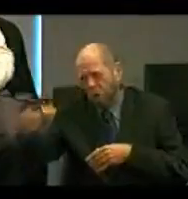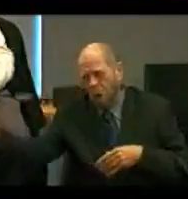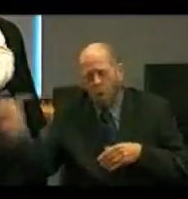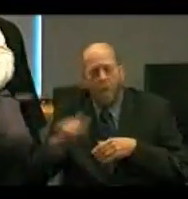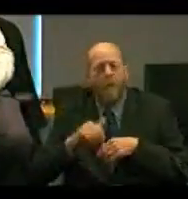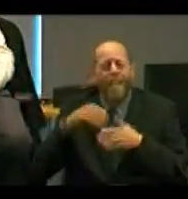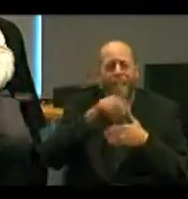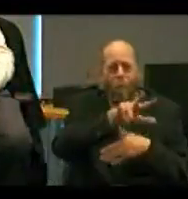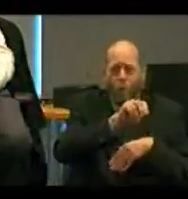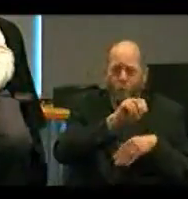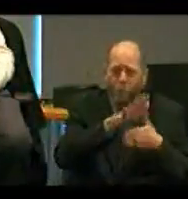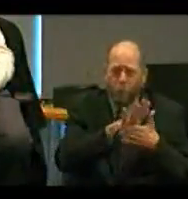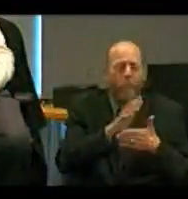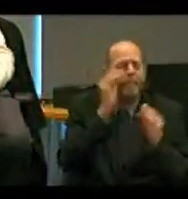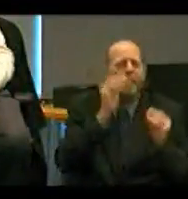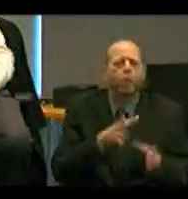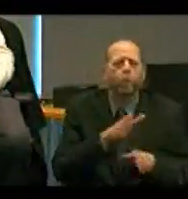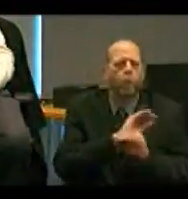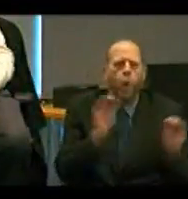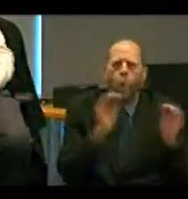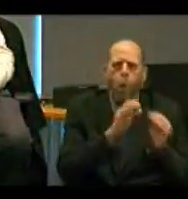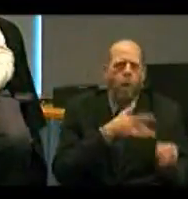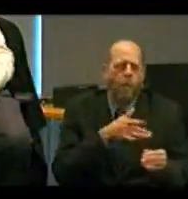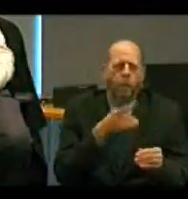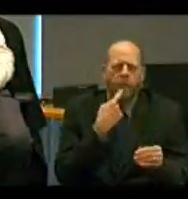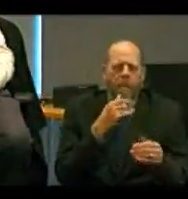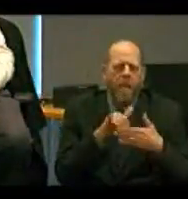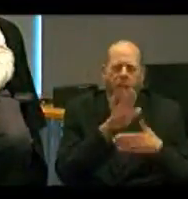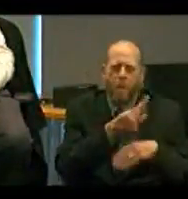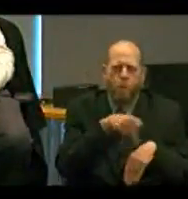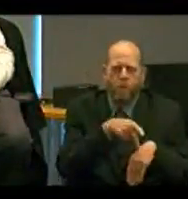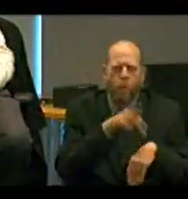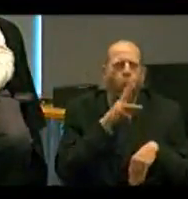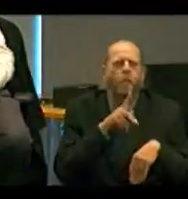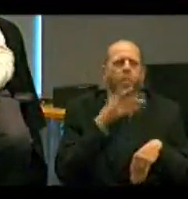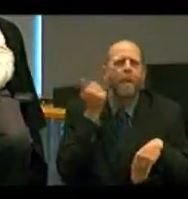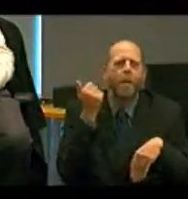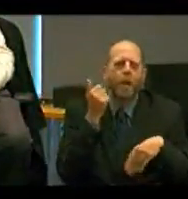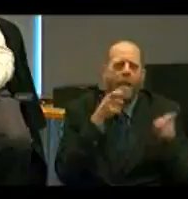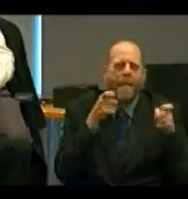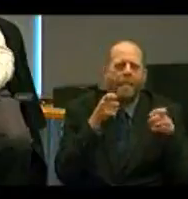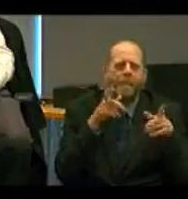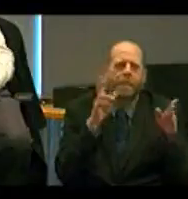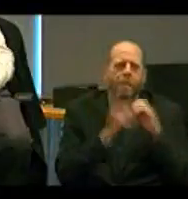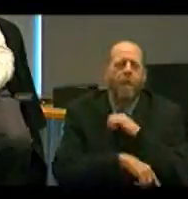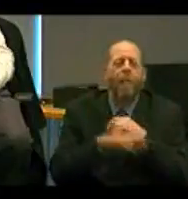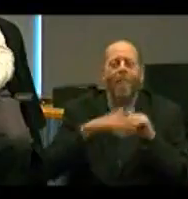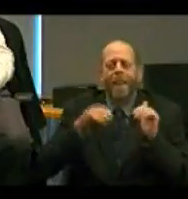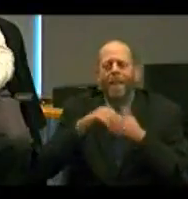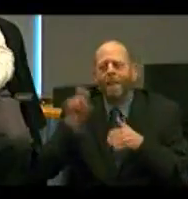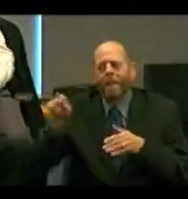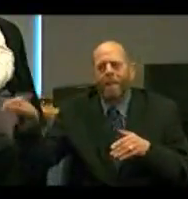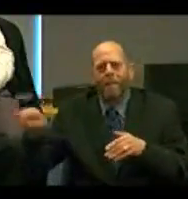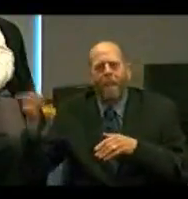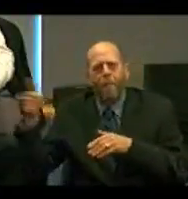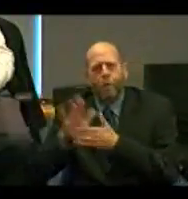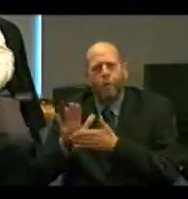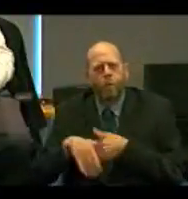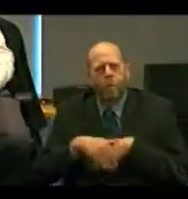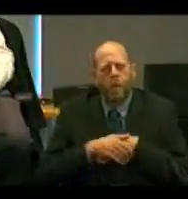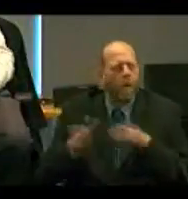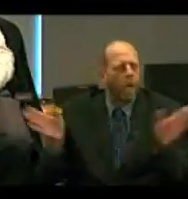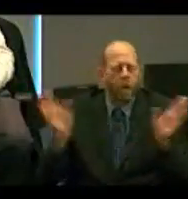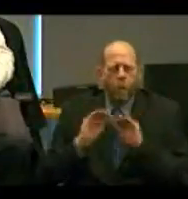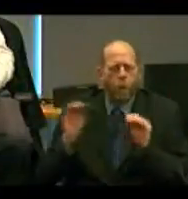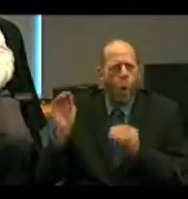30 schools, teachers were no more likely to say that their principal was better at handling discipline than in the other schools. They were